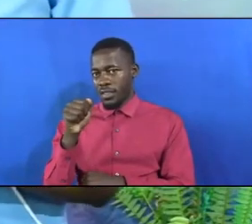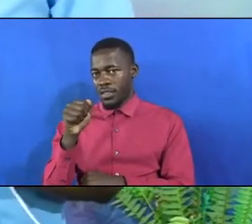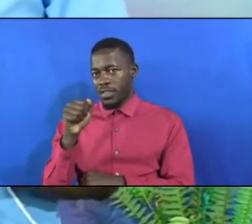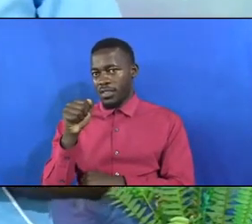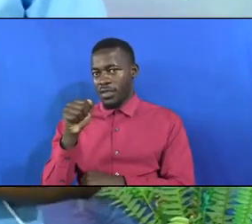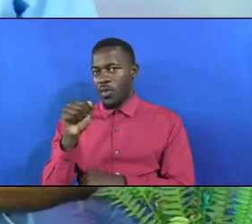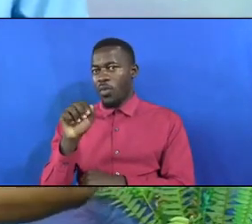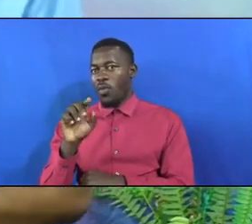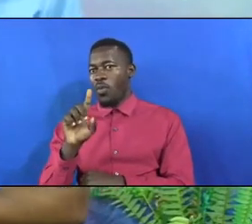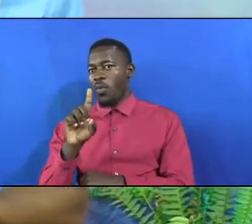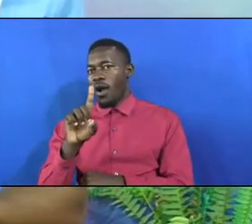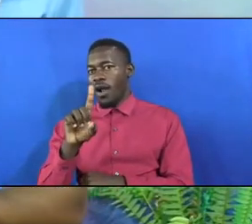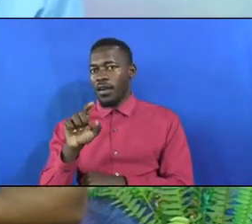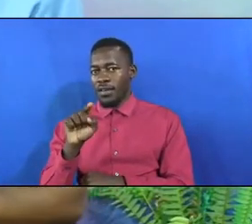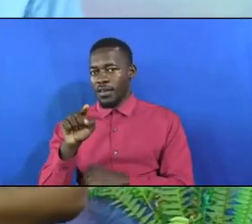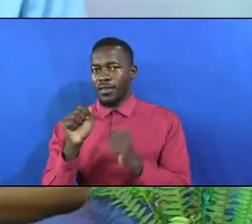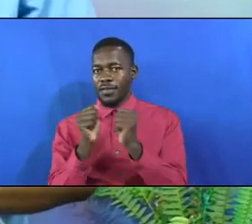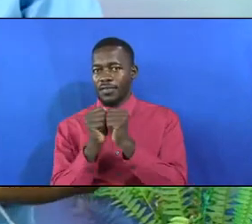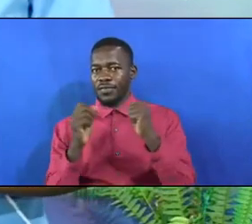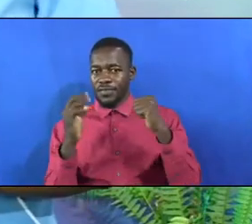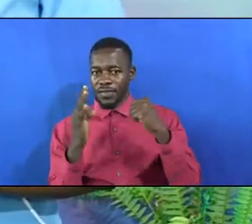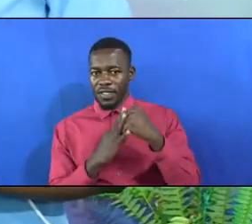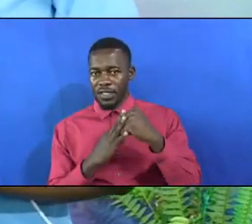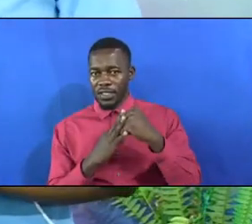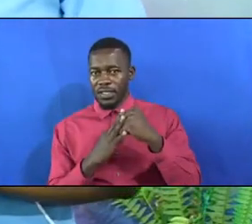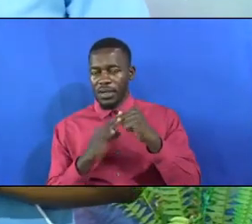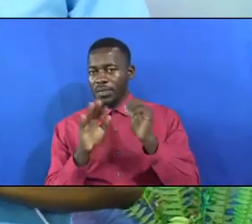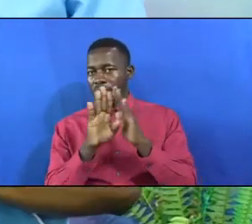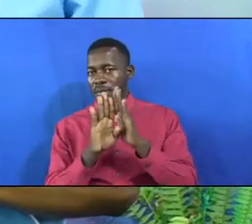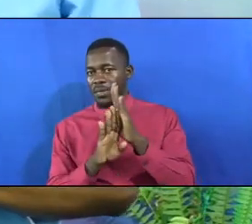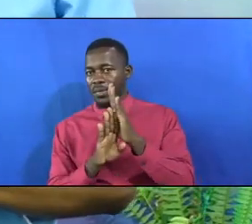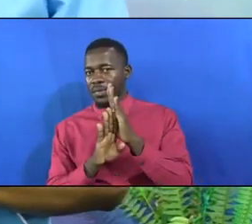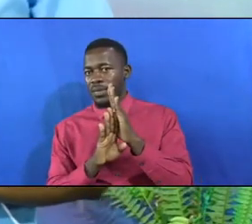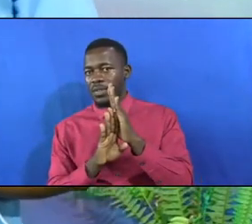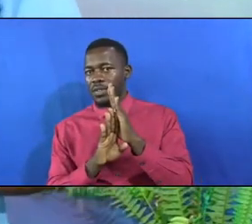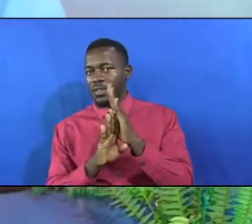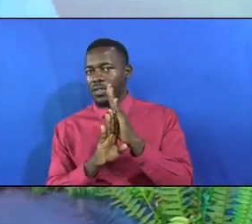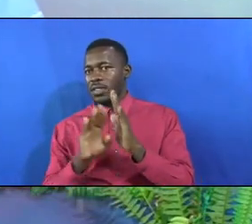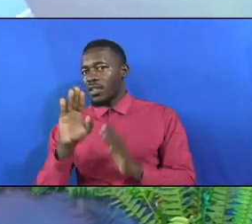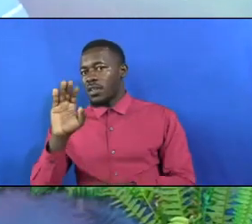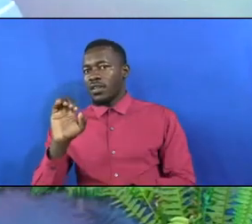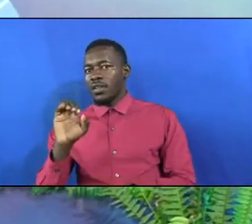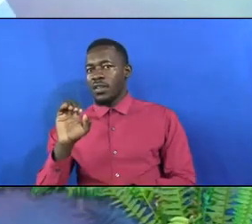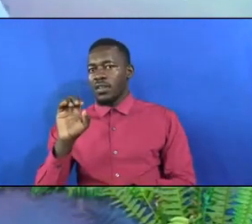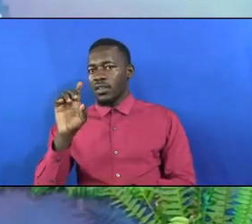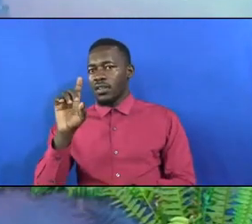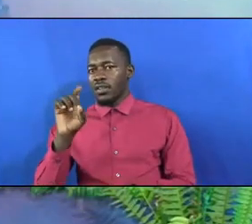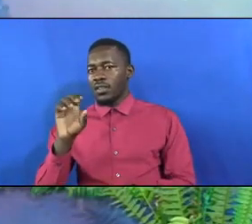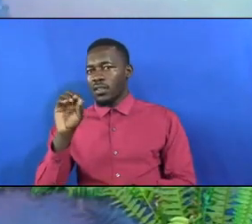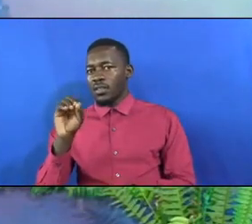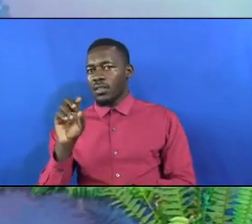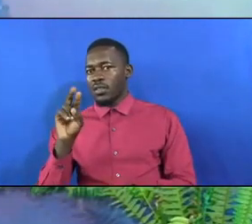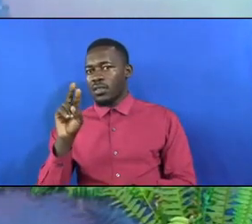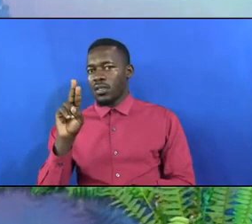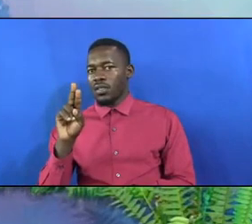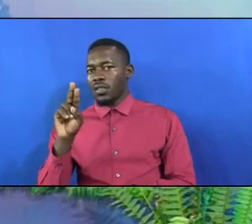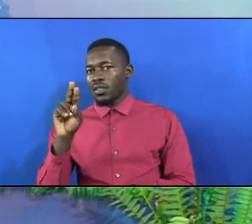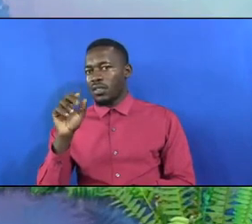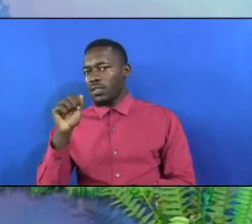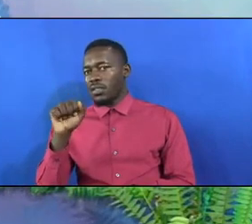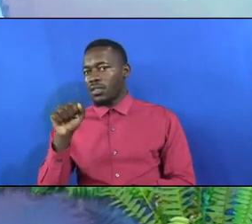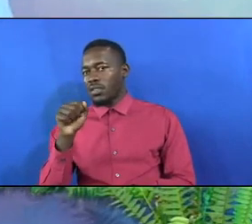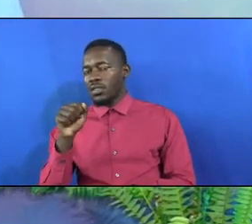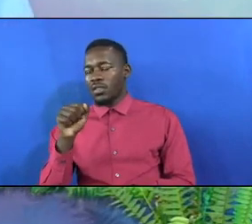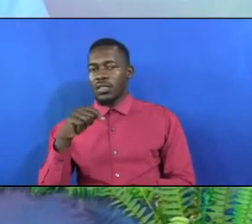Exodus chapter 1 and verse 18 says, then the king of Egypt summoned the midwives and asked them, why have you